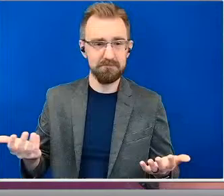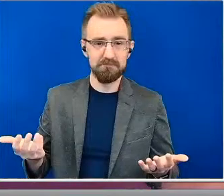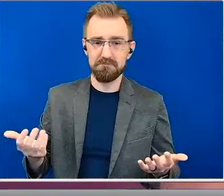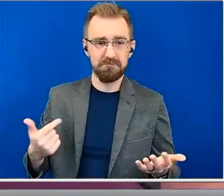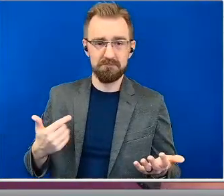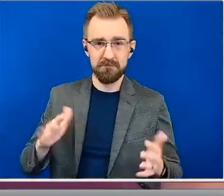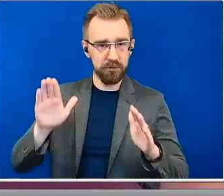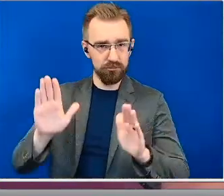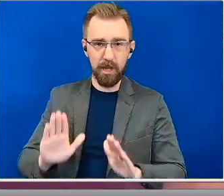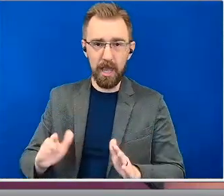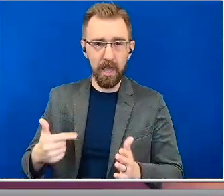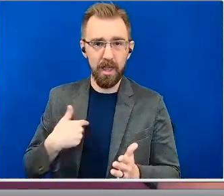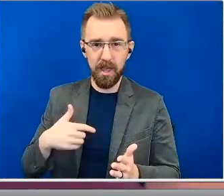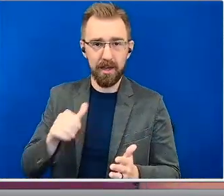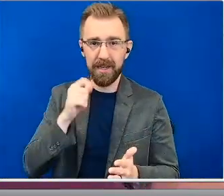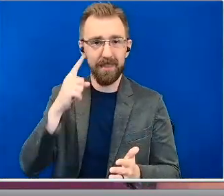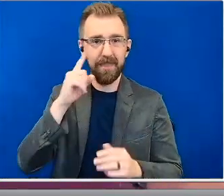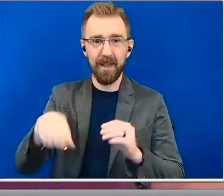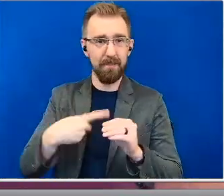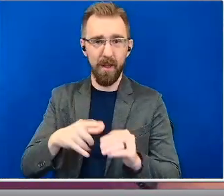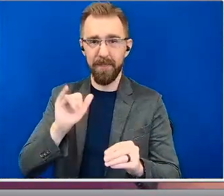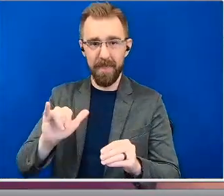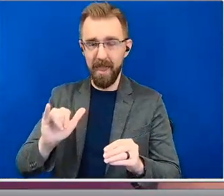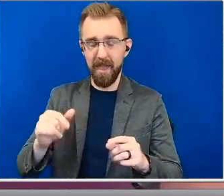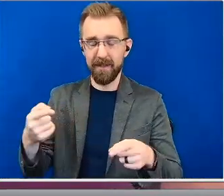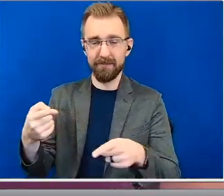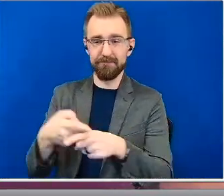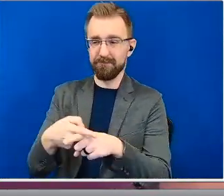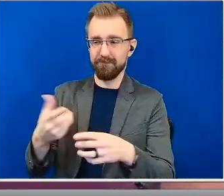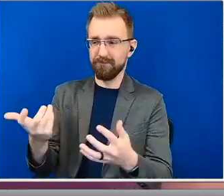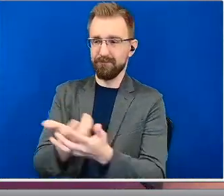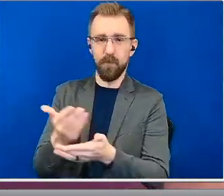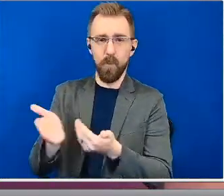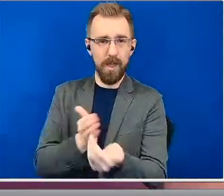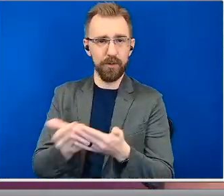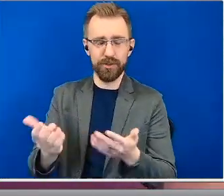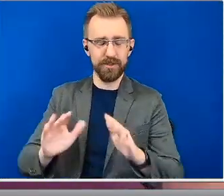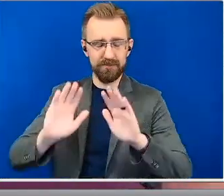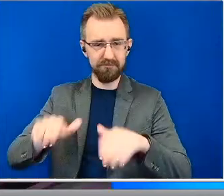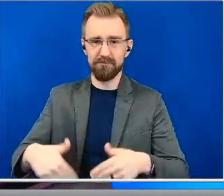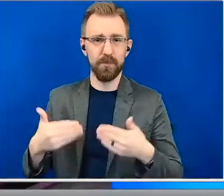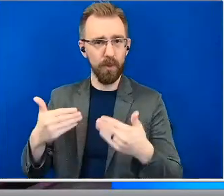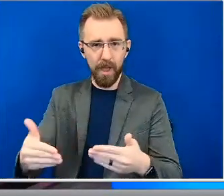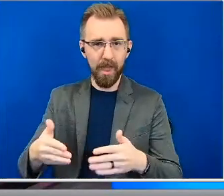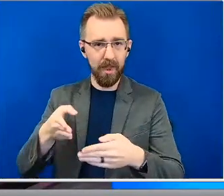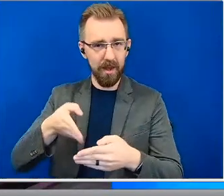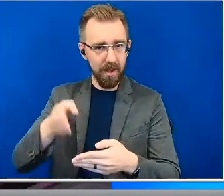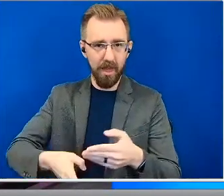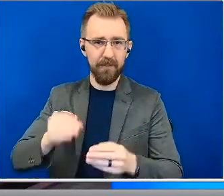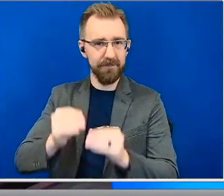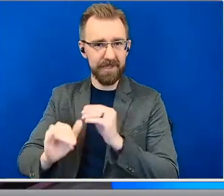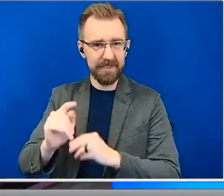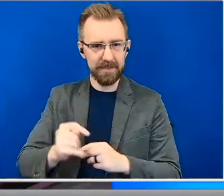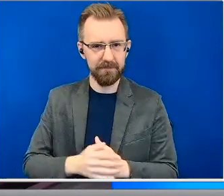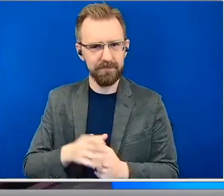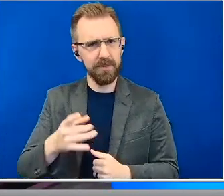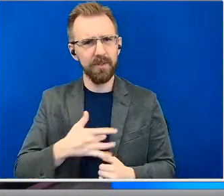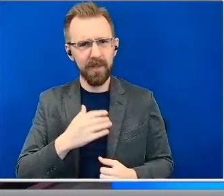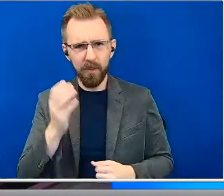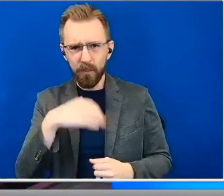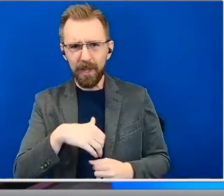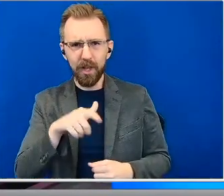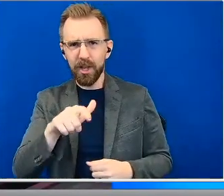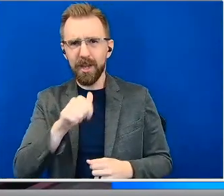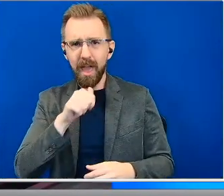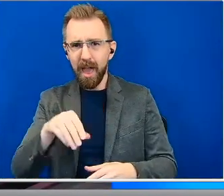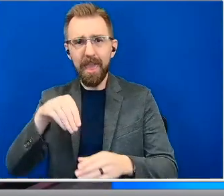didn't even think about it. It was just a no-brainer. Just get it done, fix it. How weird was it to not be able to be in the procedure